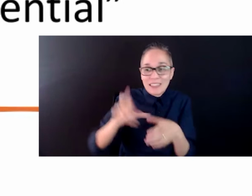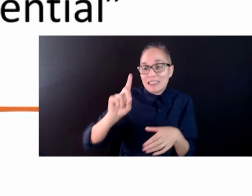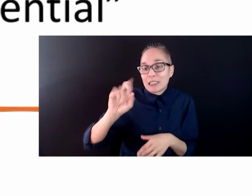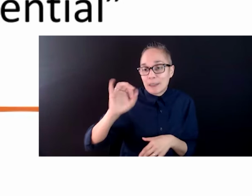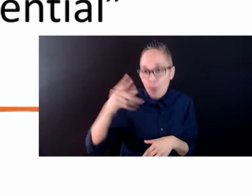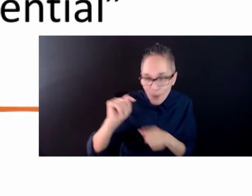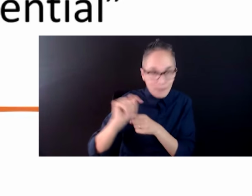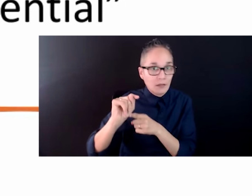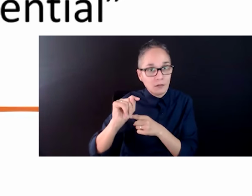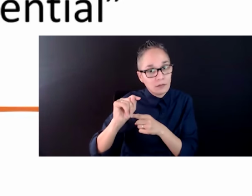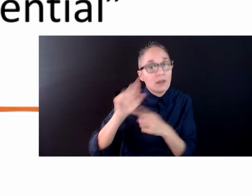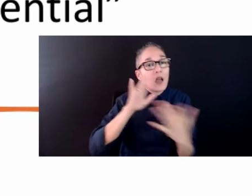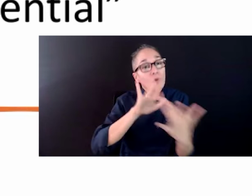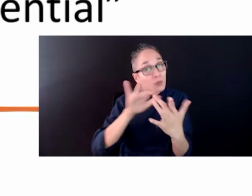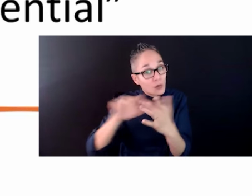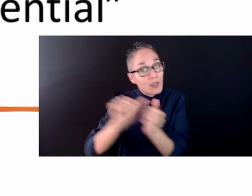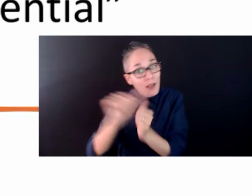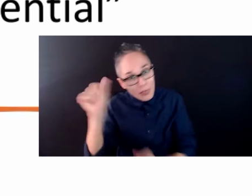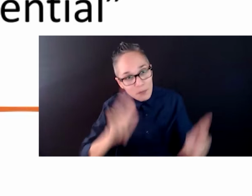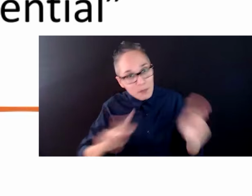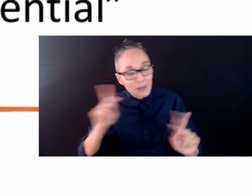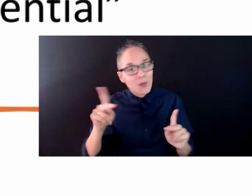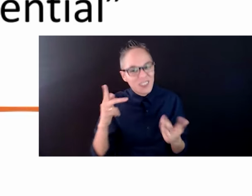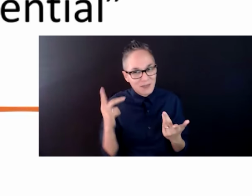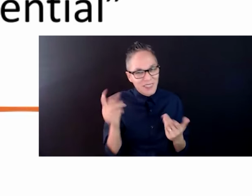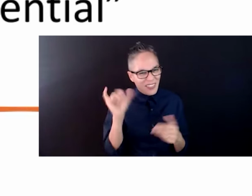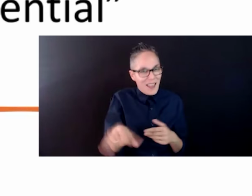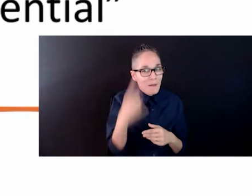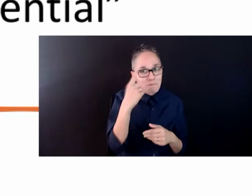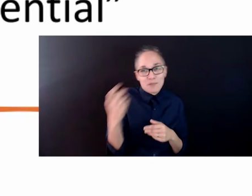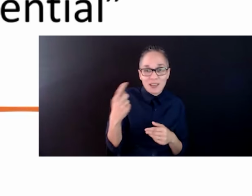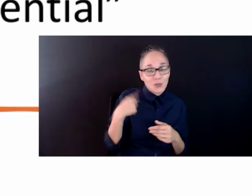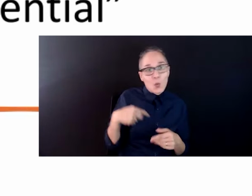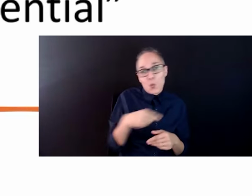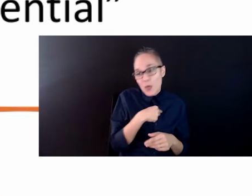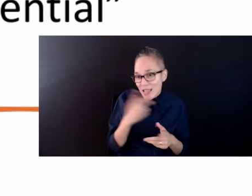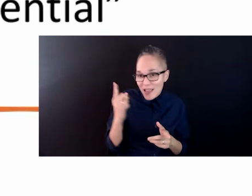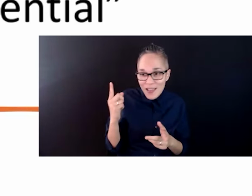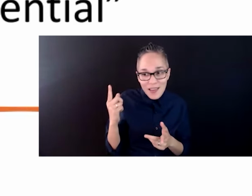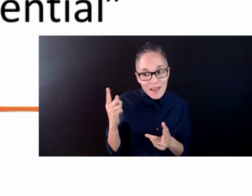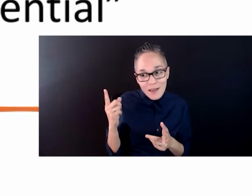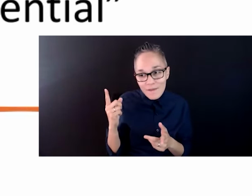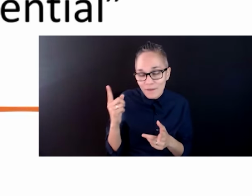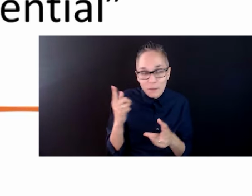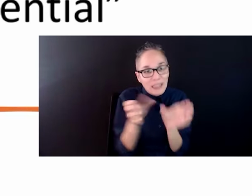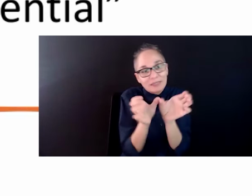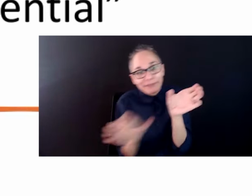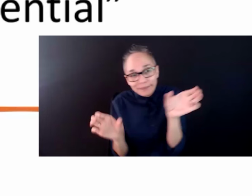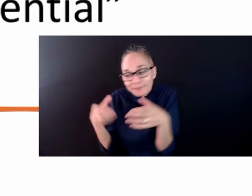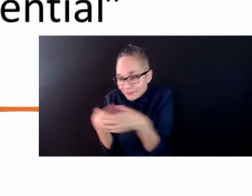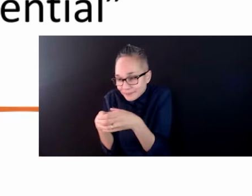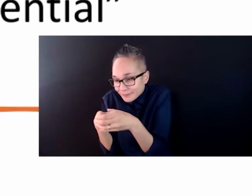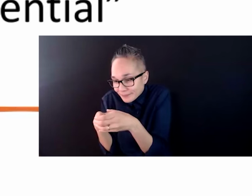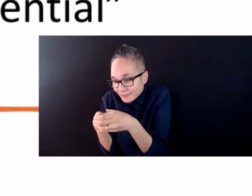to encourage other departments and other people to do those things, because we've been, like you said, siloed. We've been